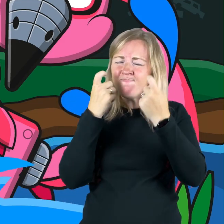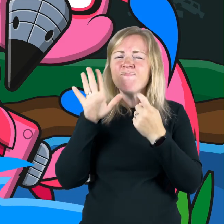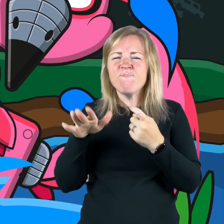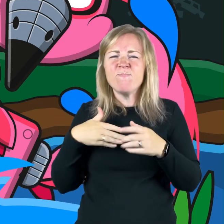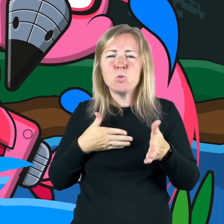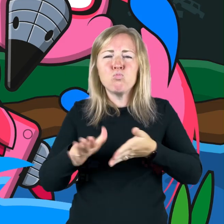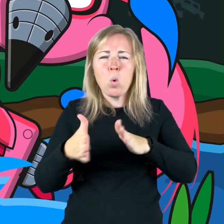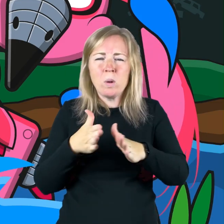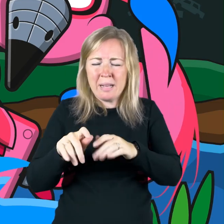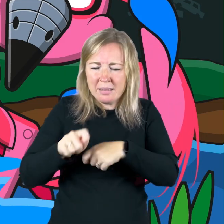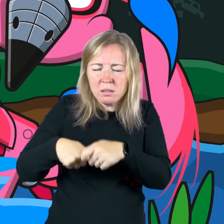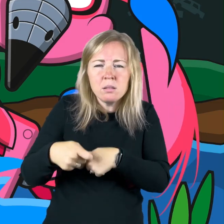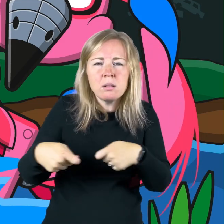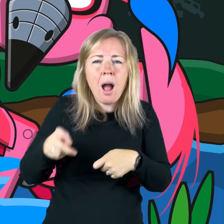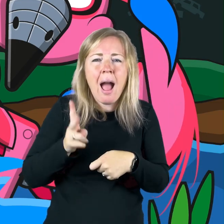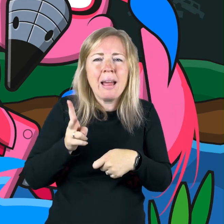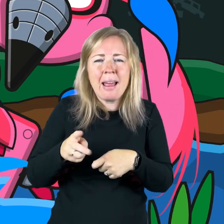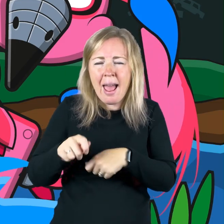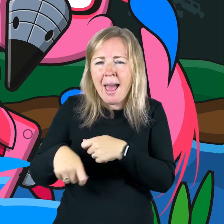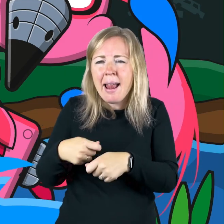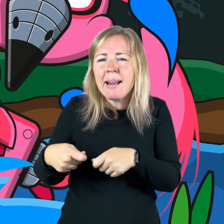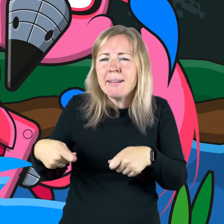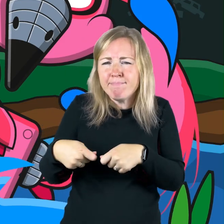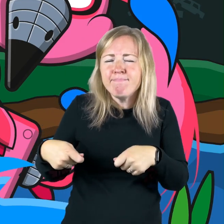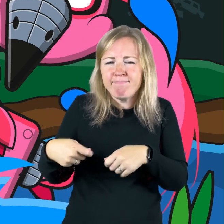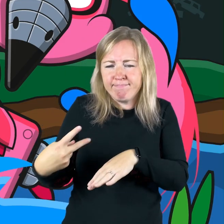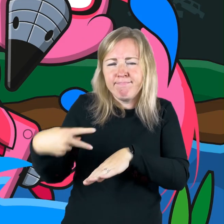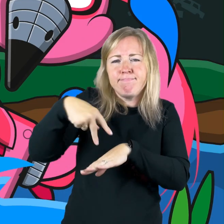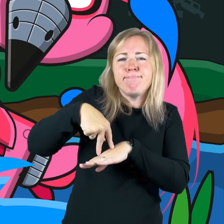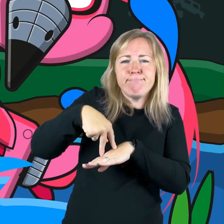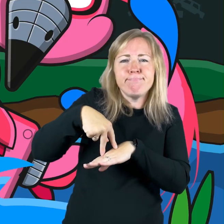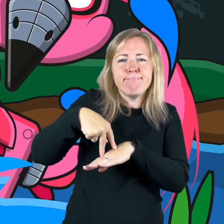while fastening her roller skate onto her standing leg.